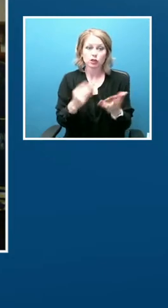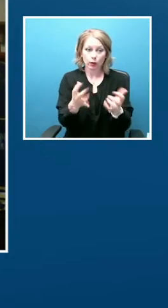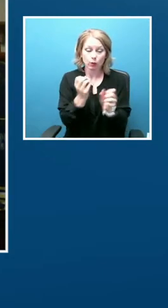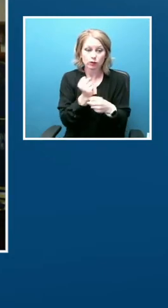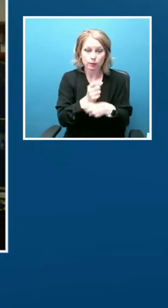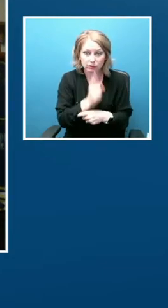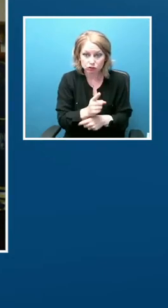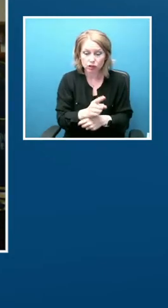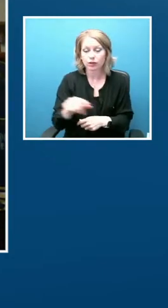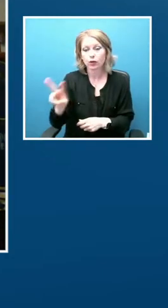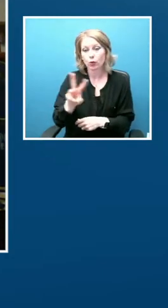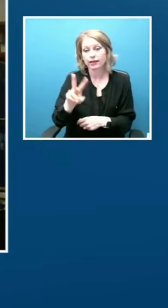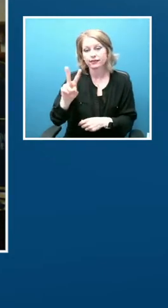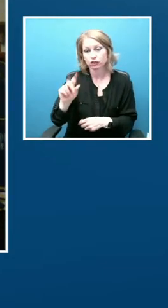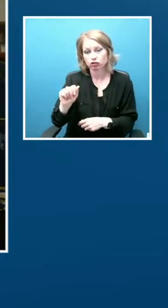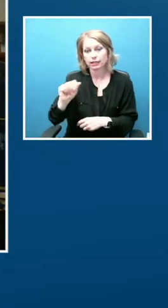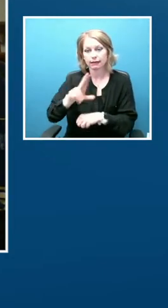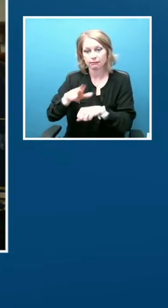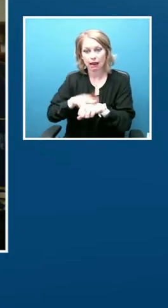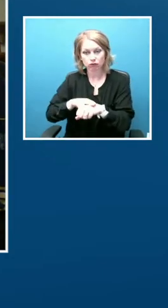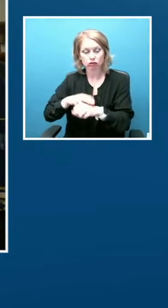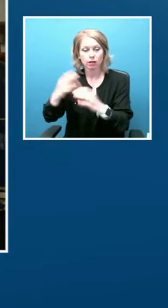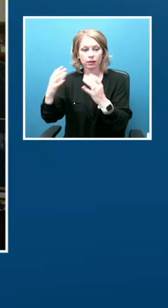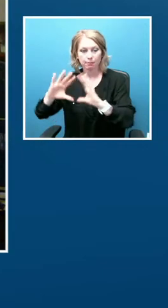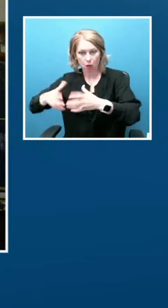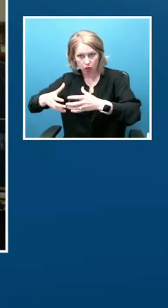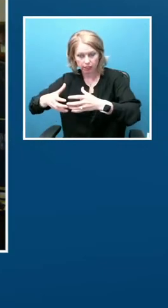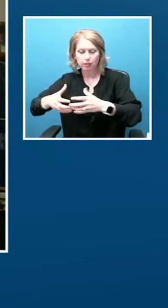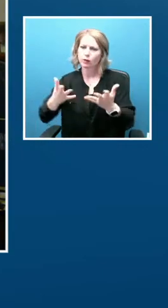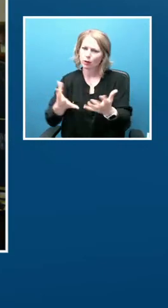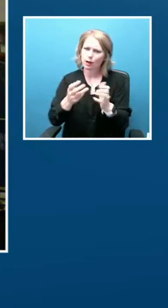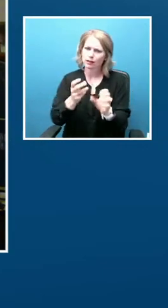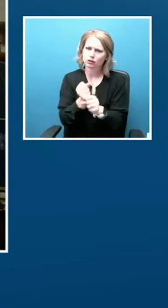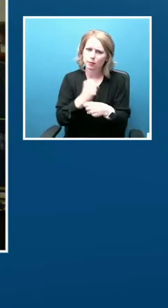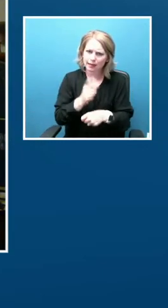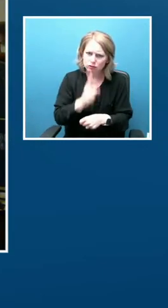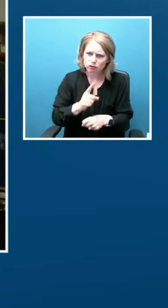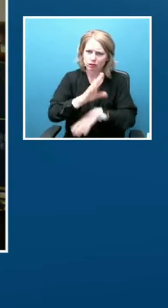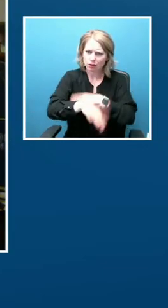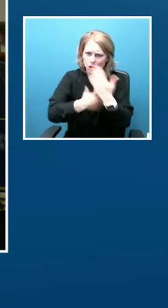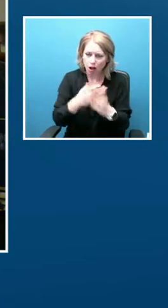is inclusive and representative of all people from all backgrounds.